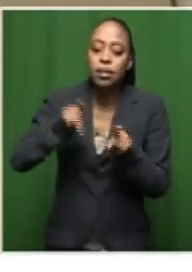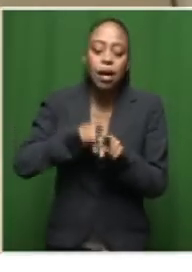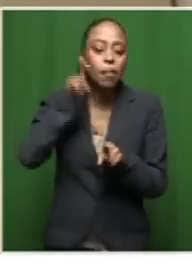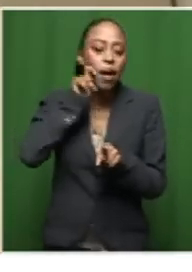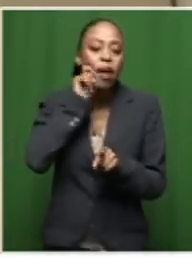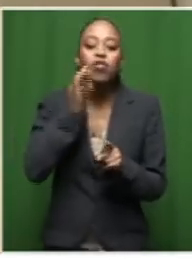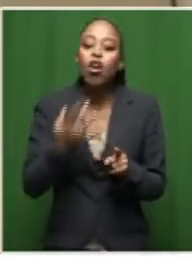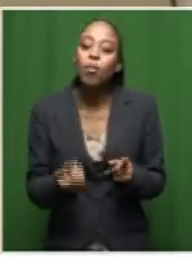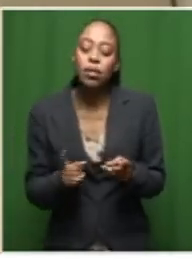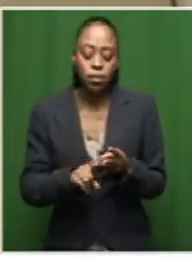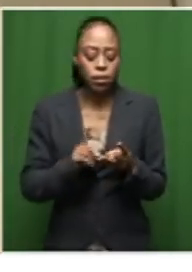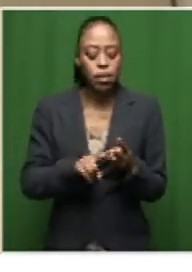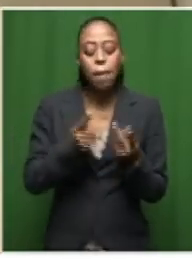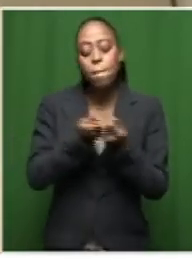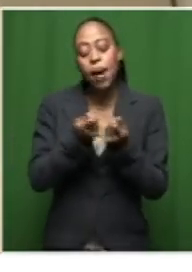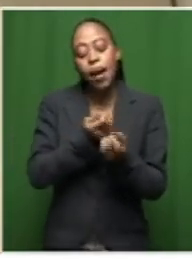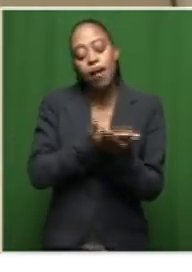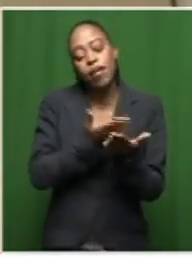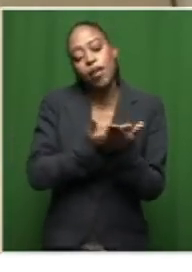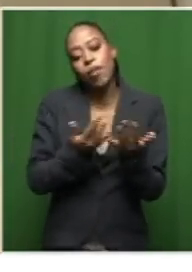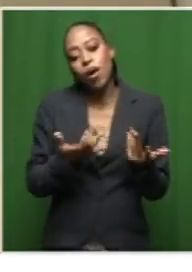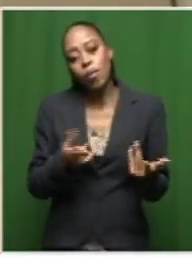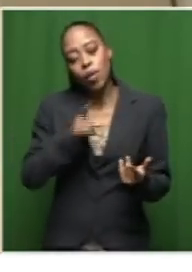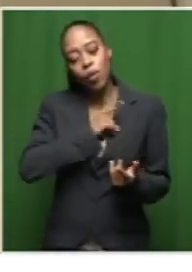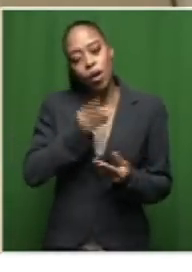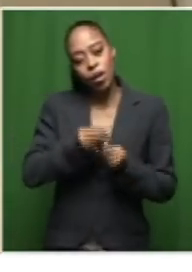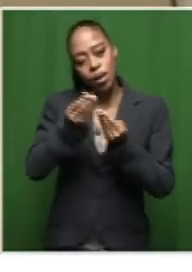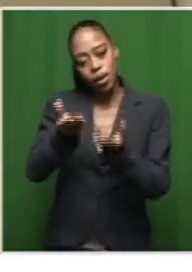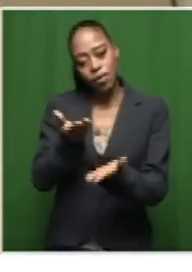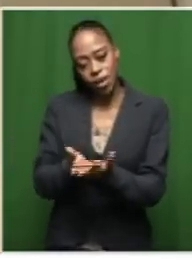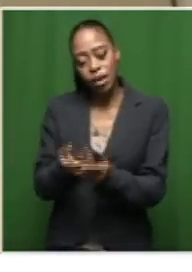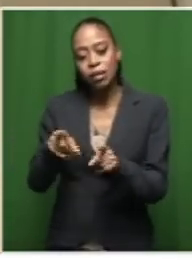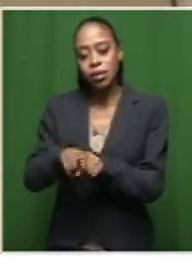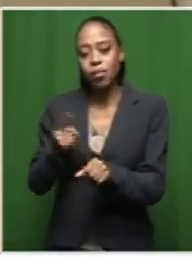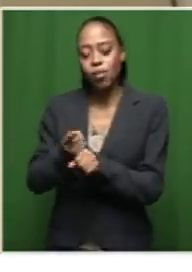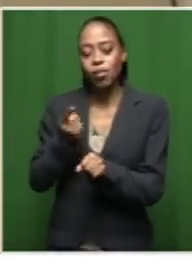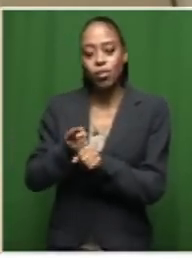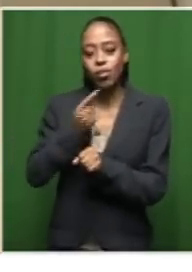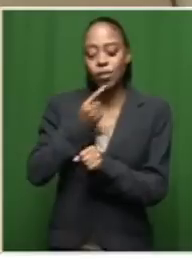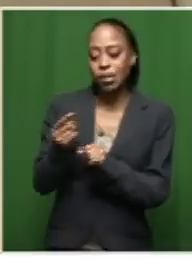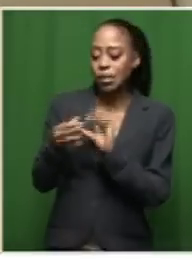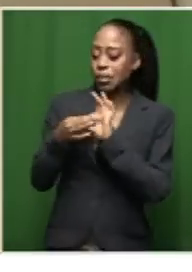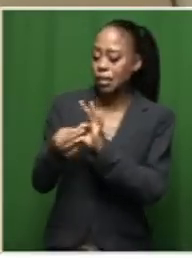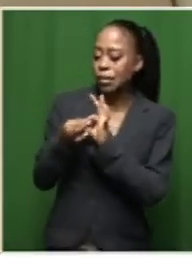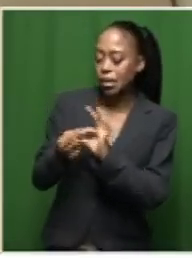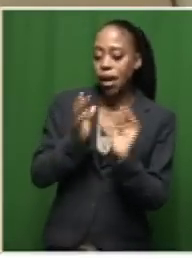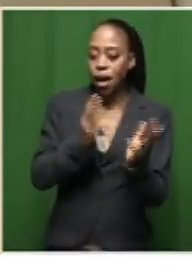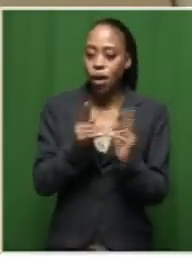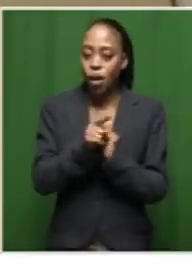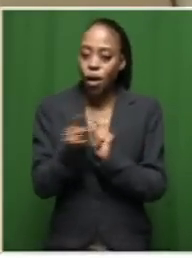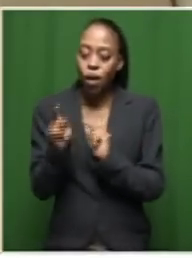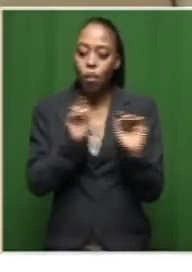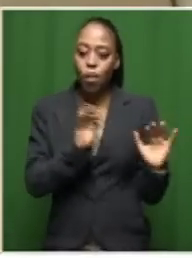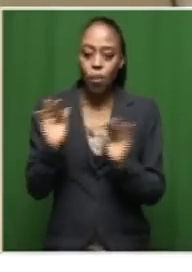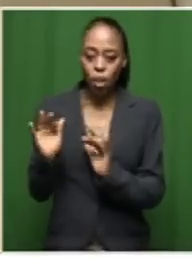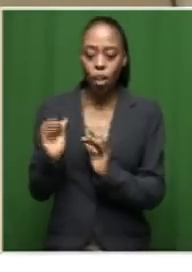parties. They will consider how much money is available for allocation. They will consider the relationship of the people